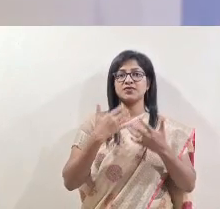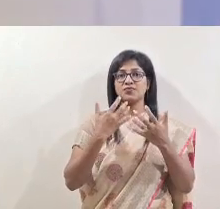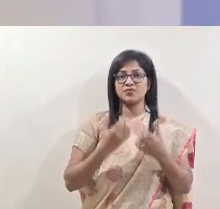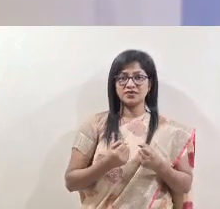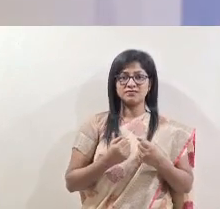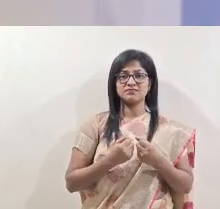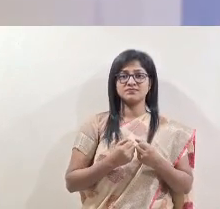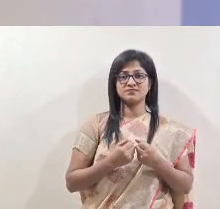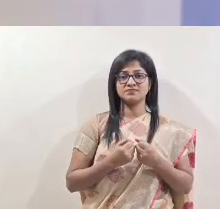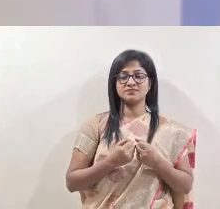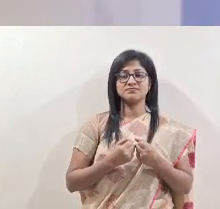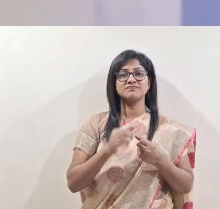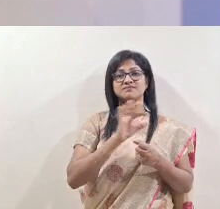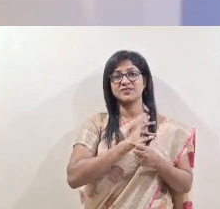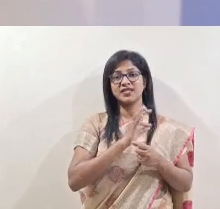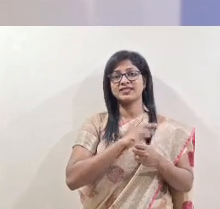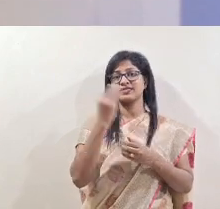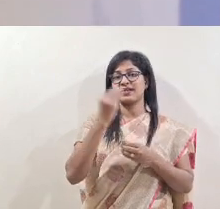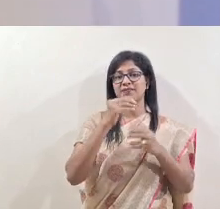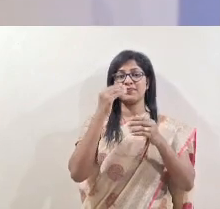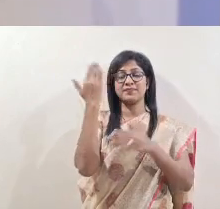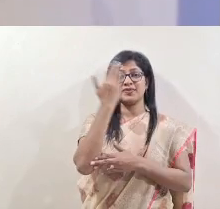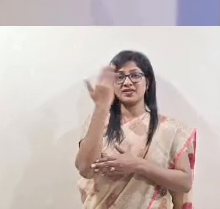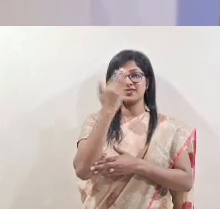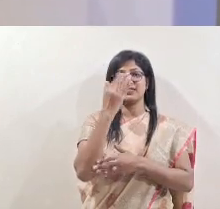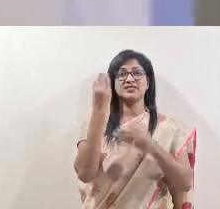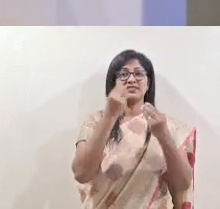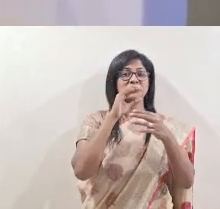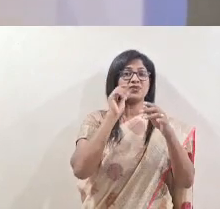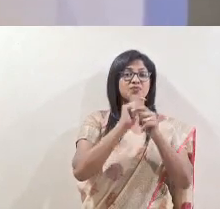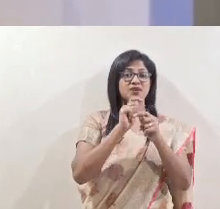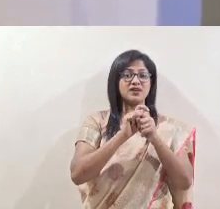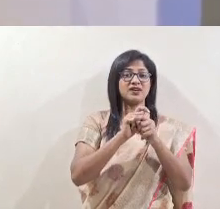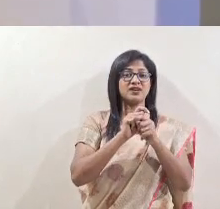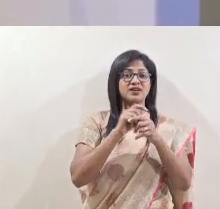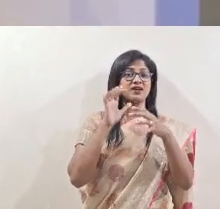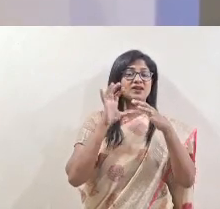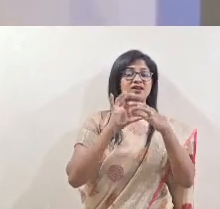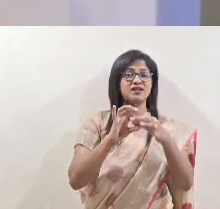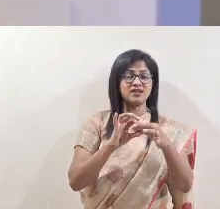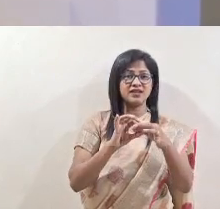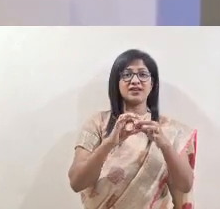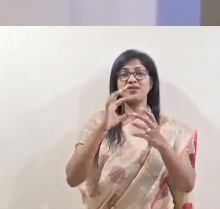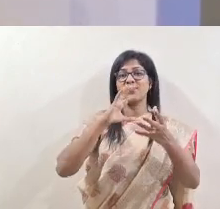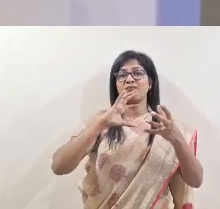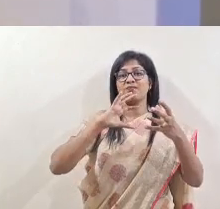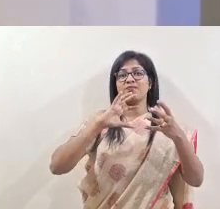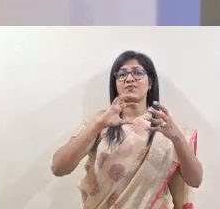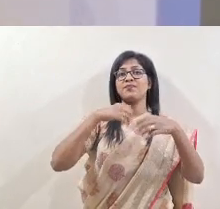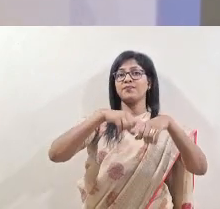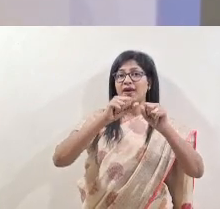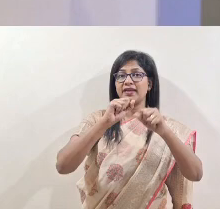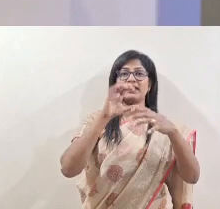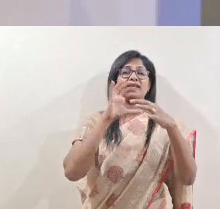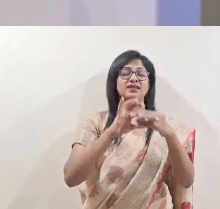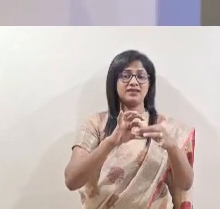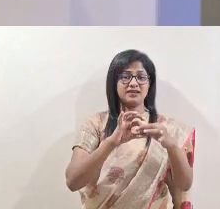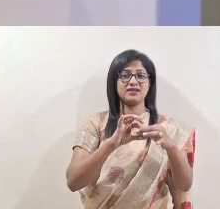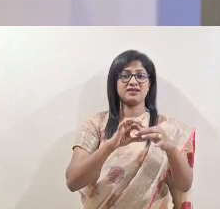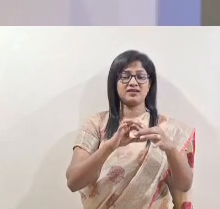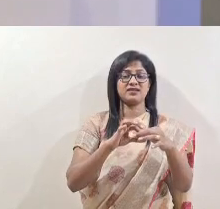some presentation on some work that had been done on motorized two-wheelers, which